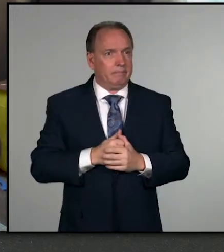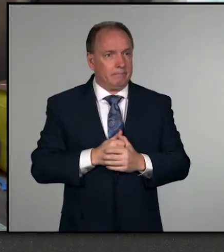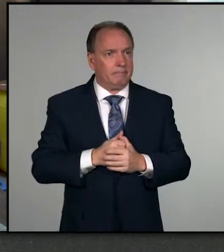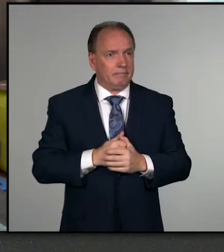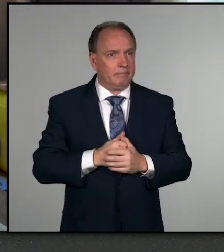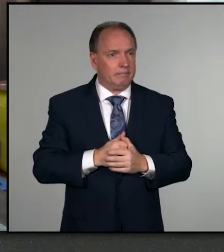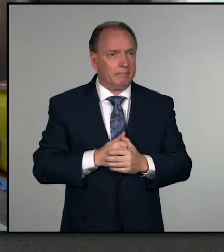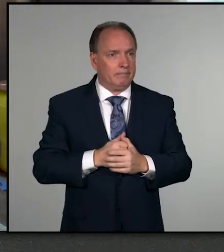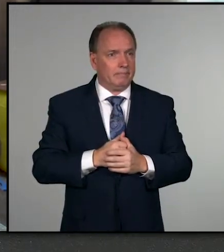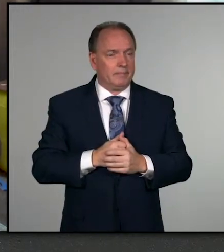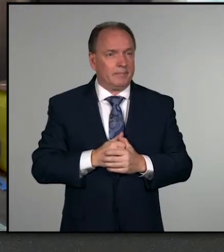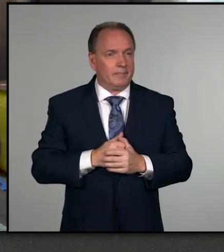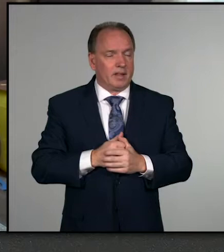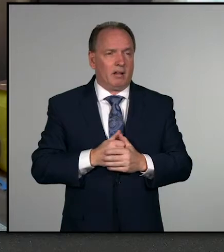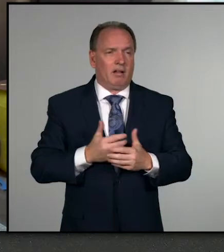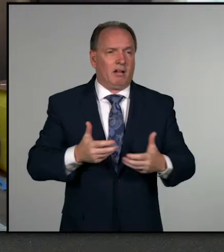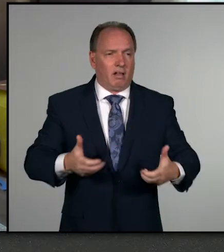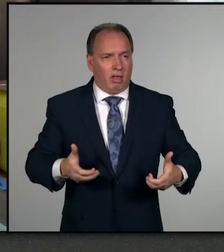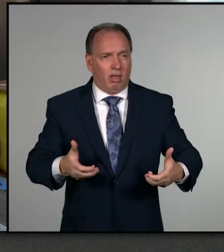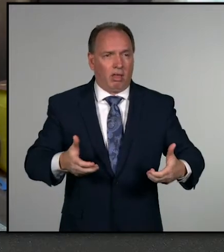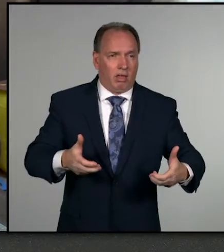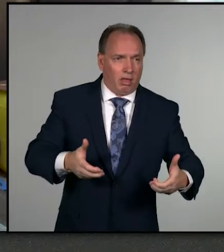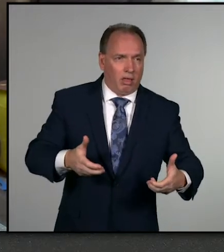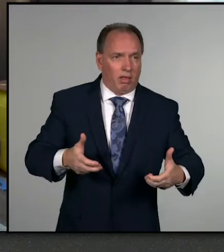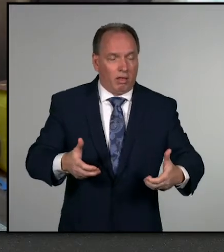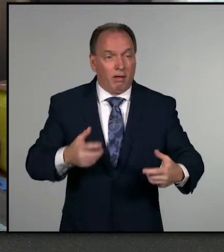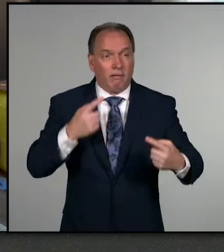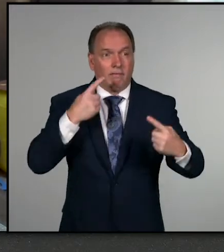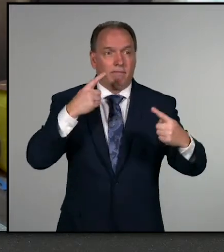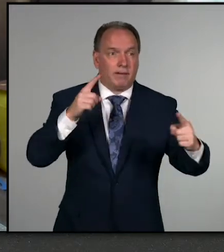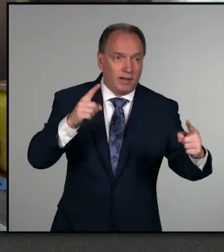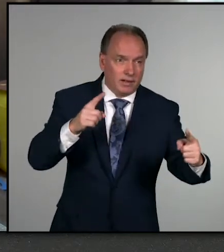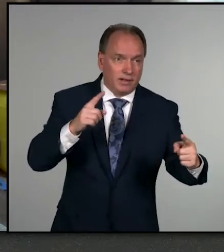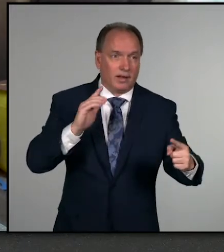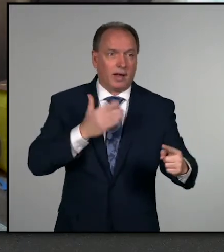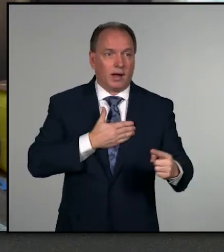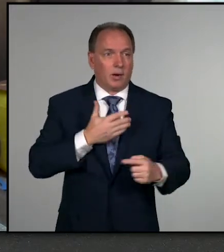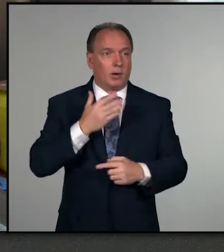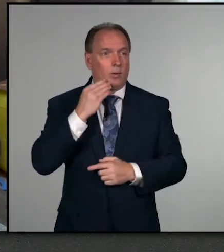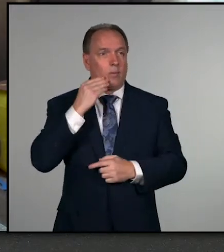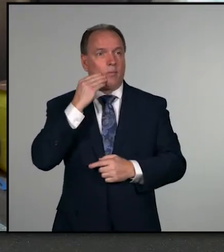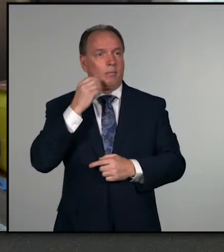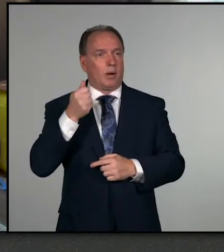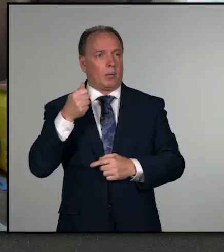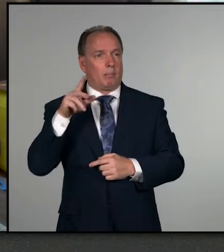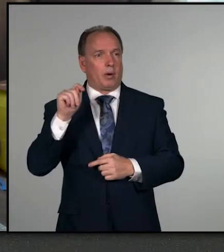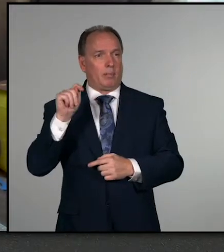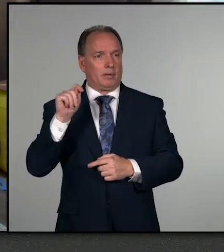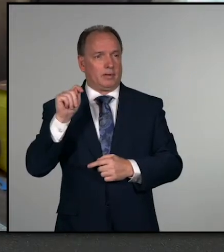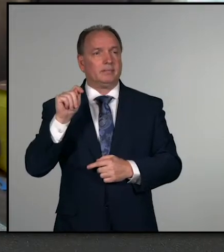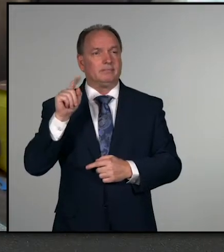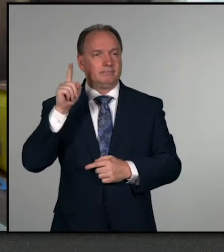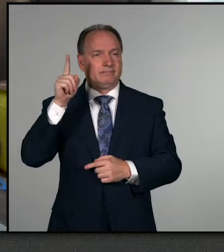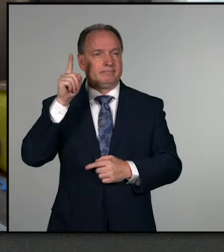This garden's getting heavier. At last, our own front door.